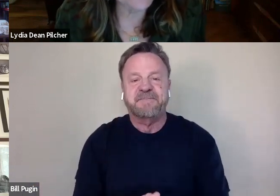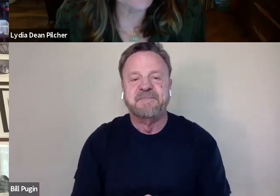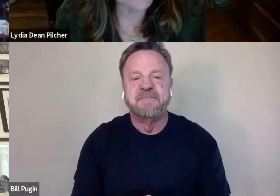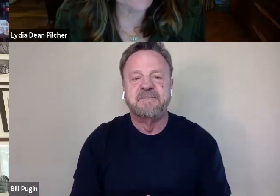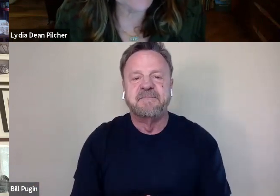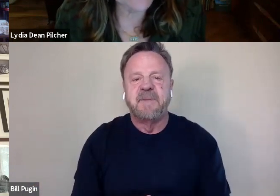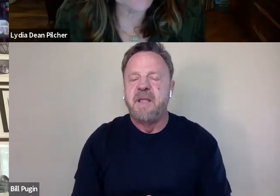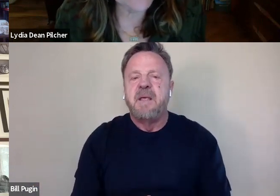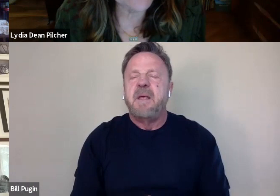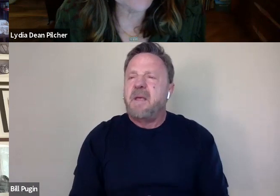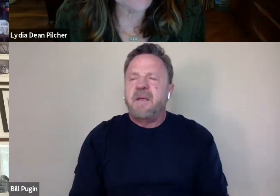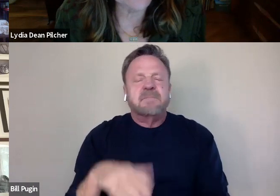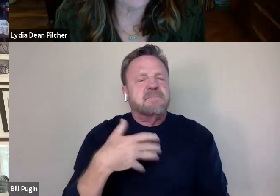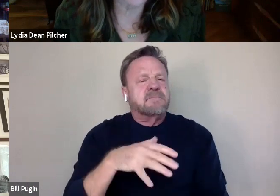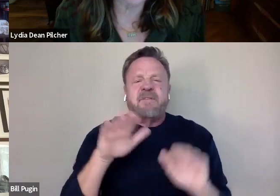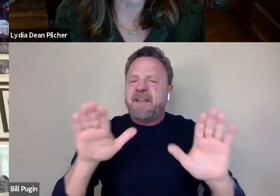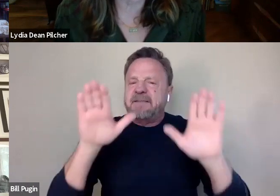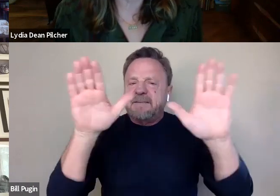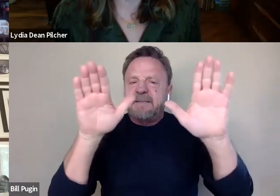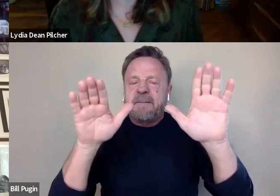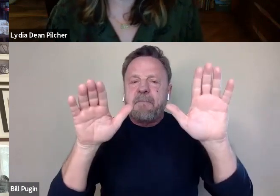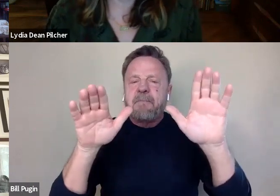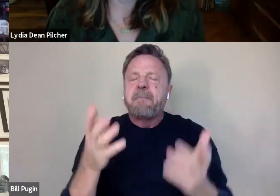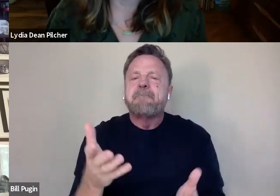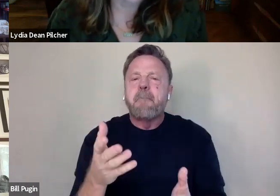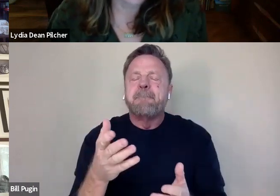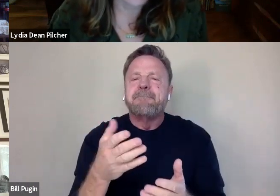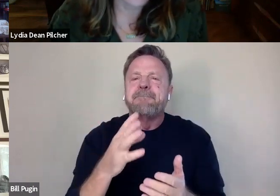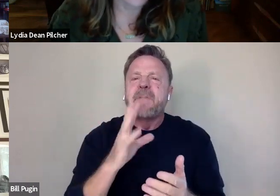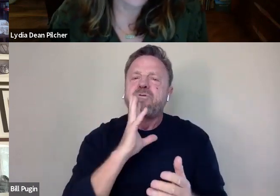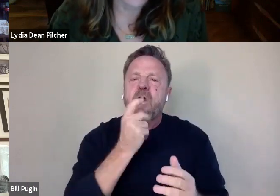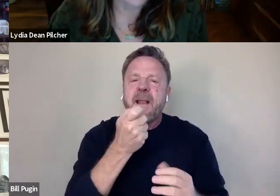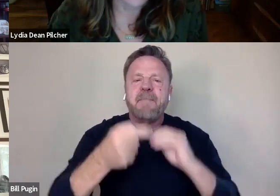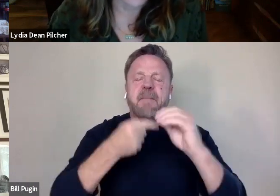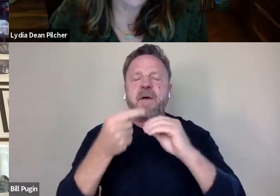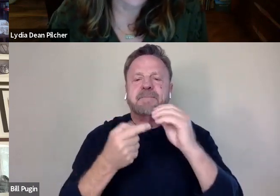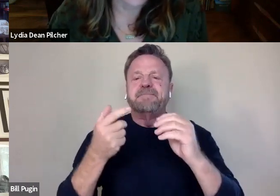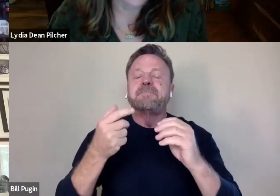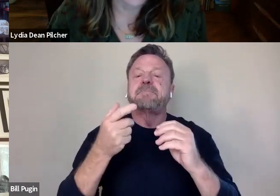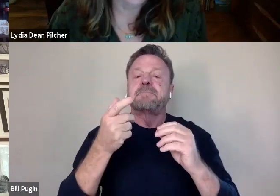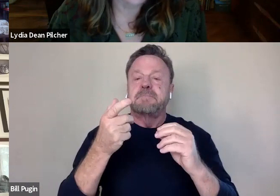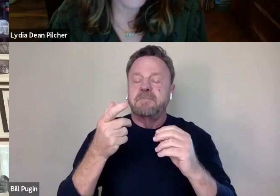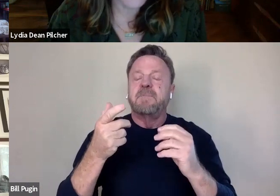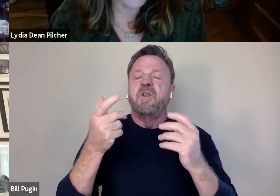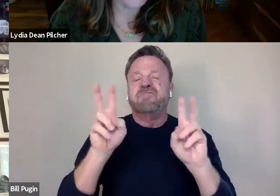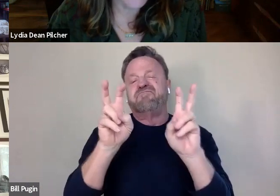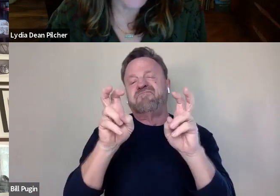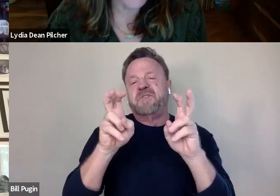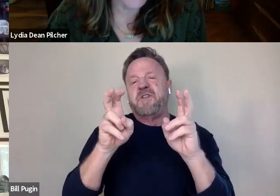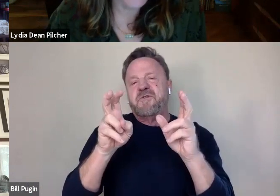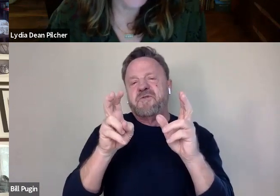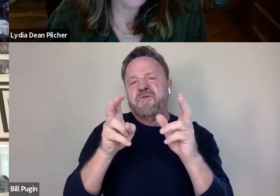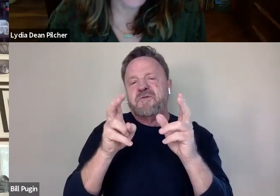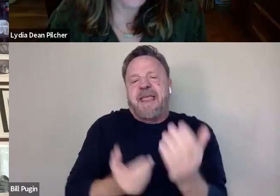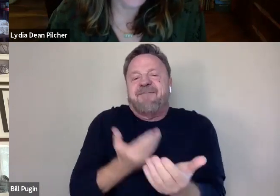It's fantastic. And then can you talk a little bit about, after you kind of gave birth to these